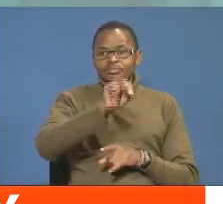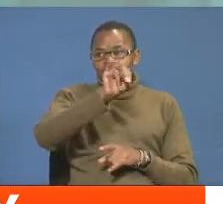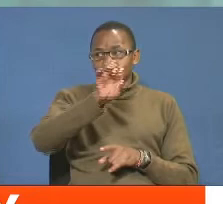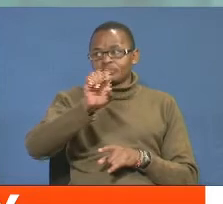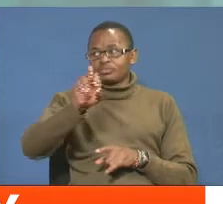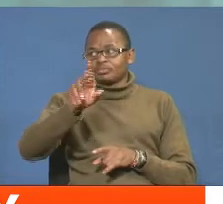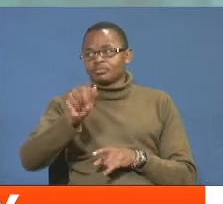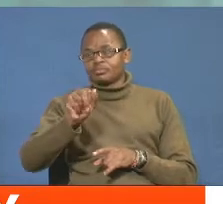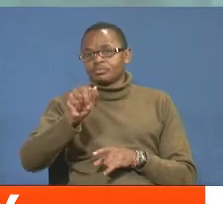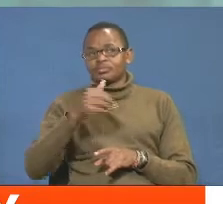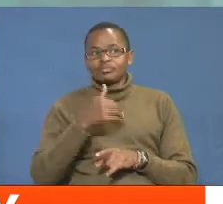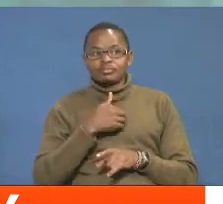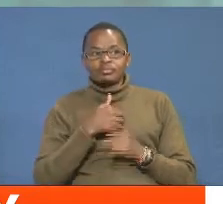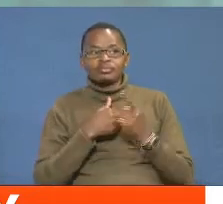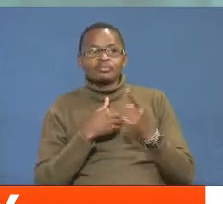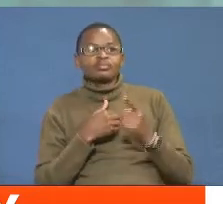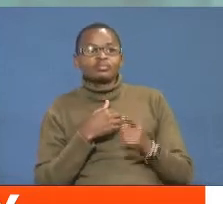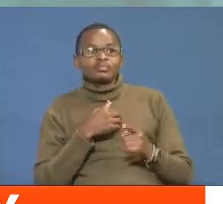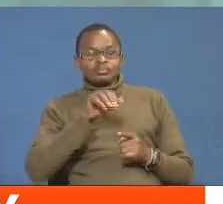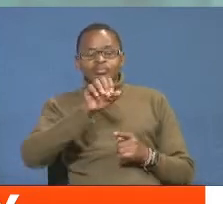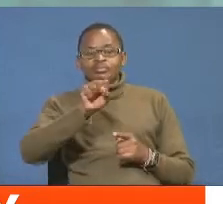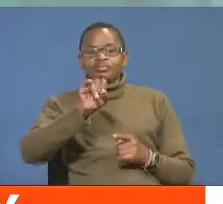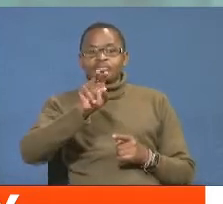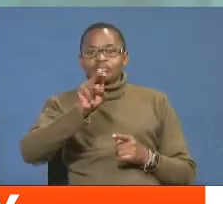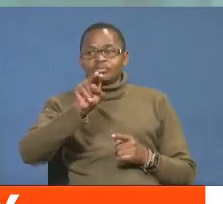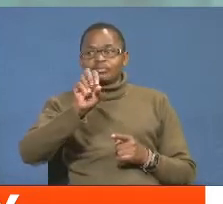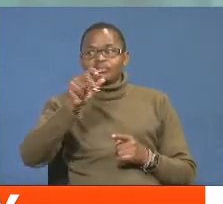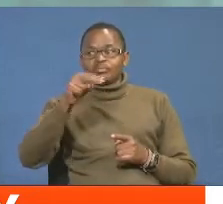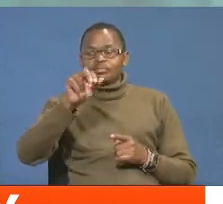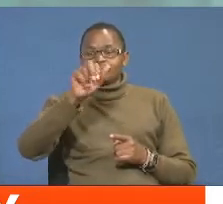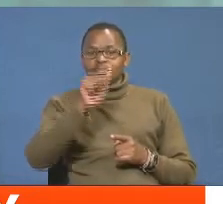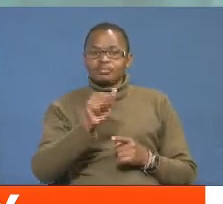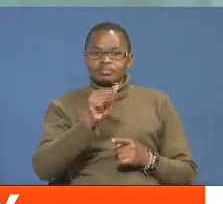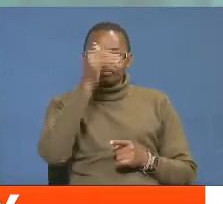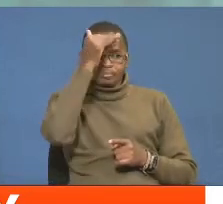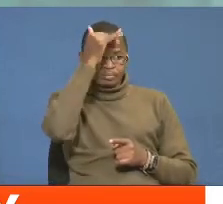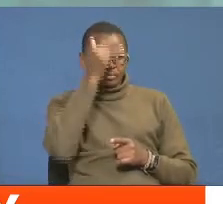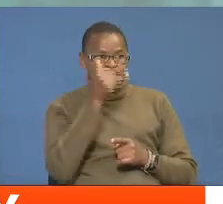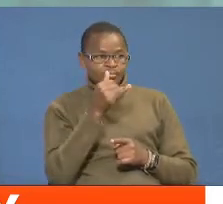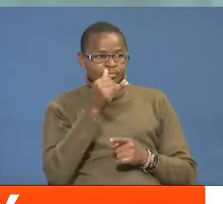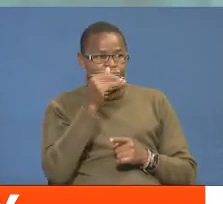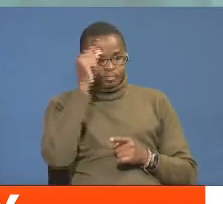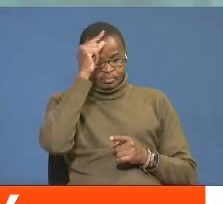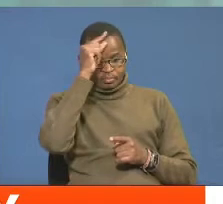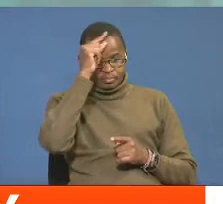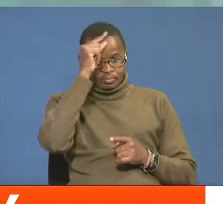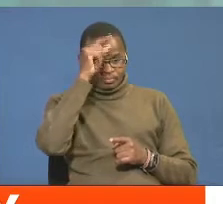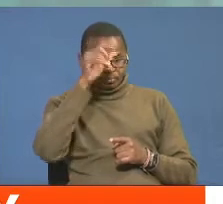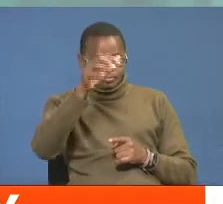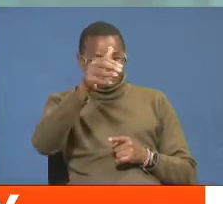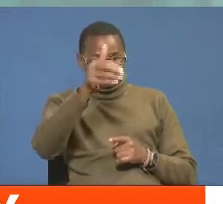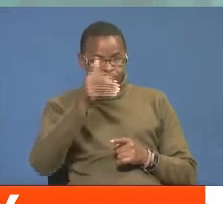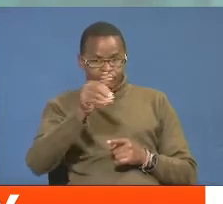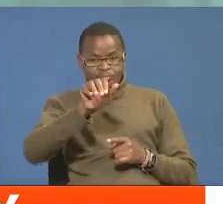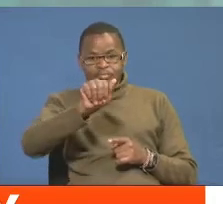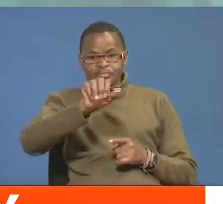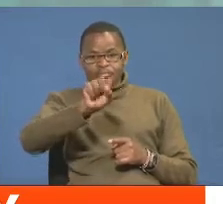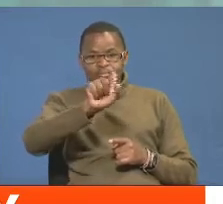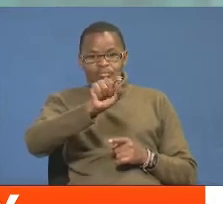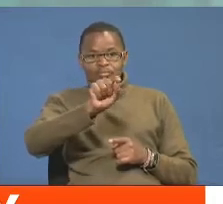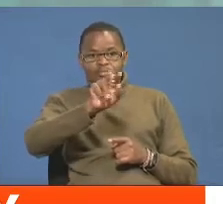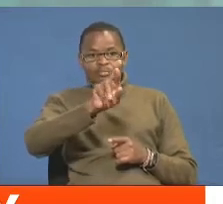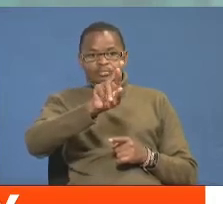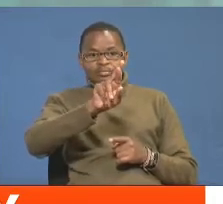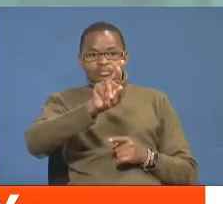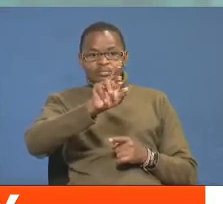Johnson. There was Sinopharm from China. Now, why did the government procure AstraZeneca, a vaccine